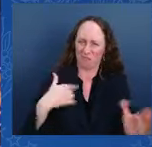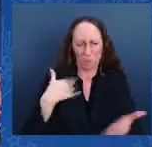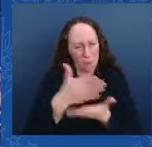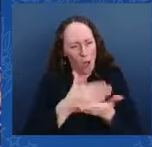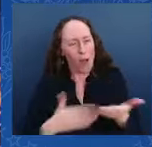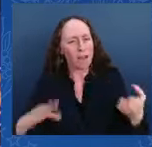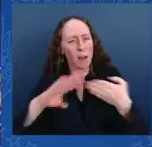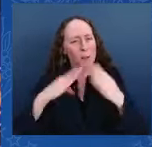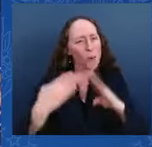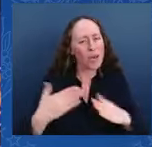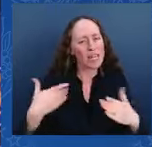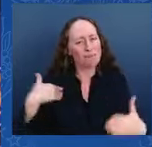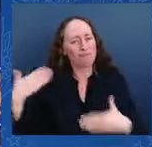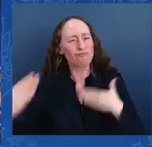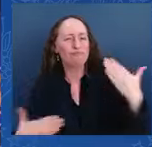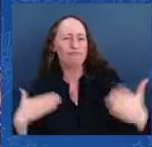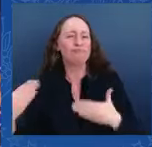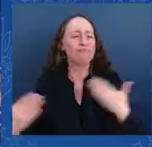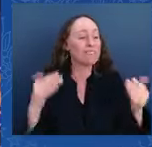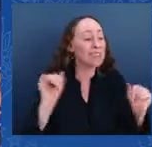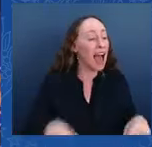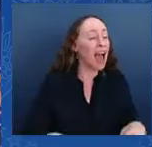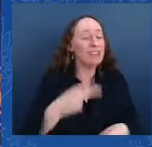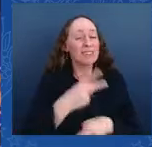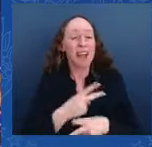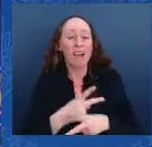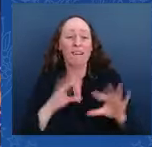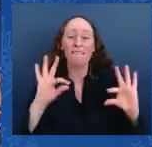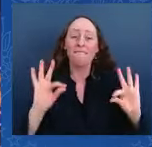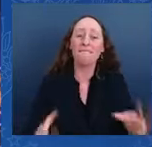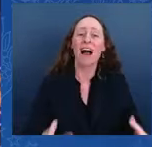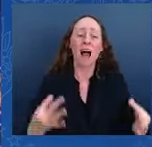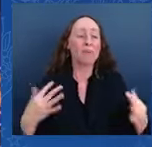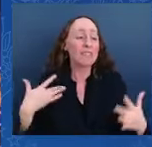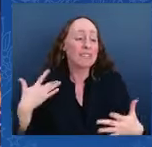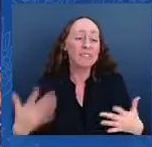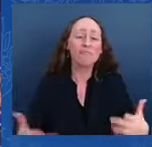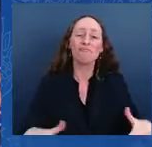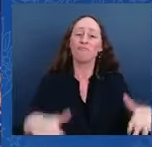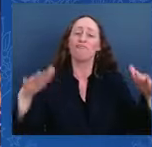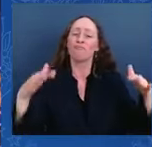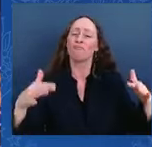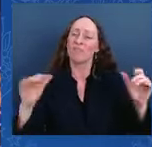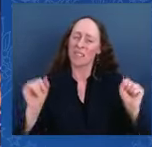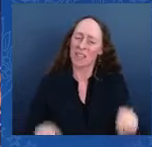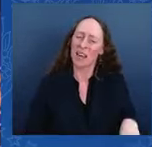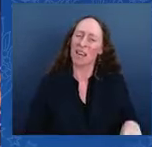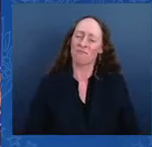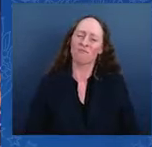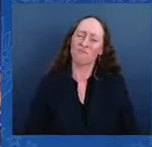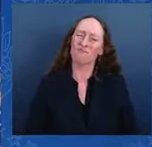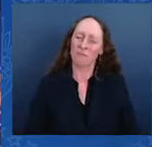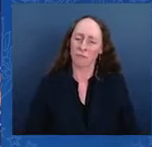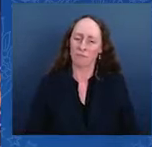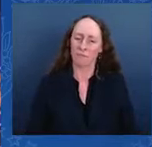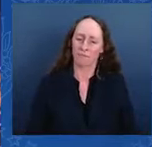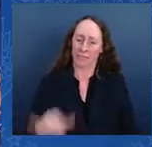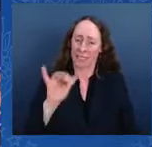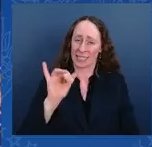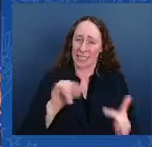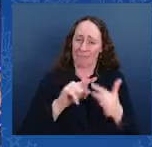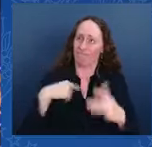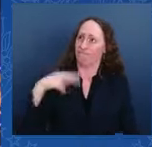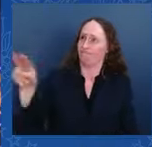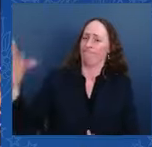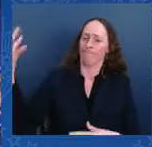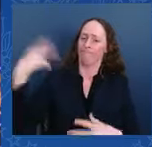okay, and mean it. Mean it. That's the value set I learned here in Pennsylvania. The value set